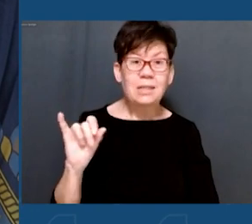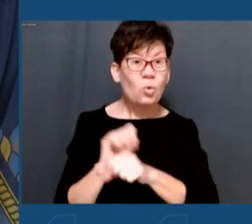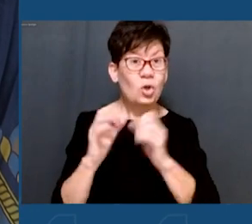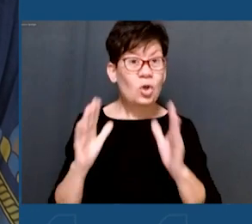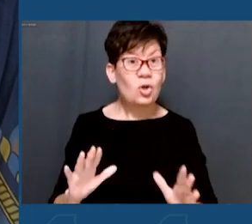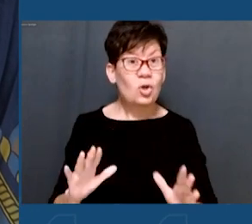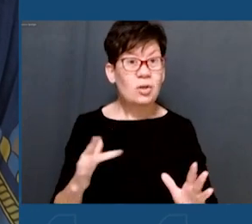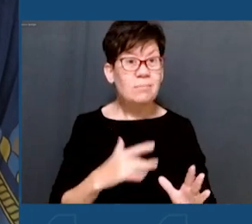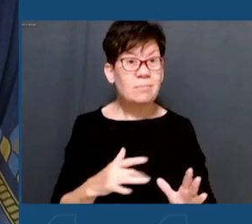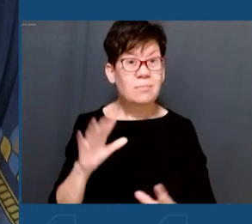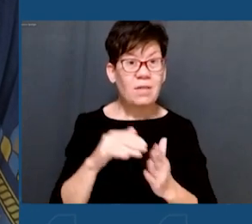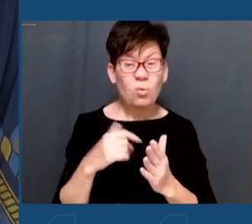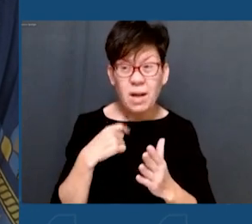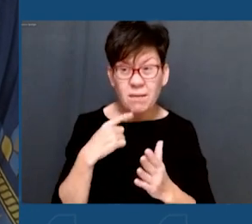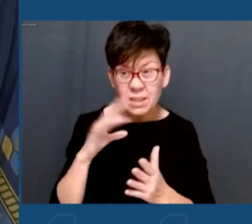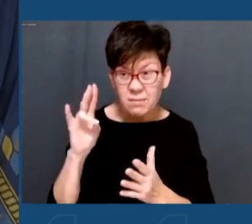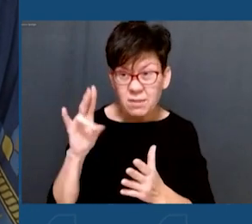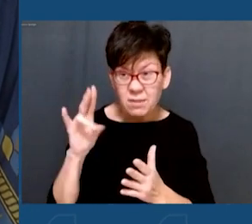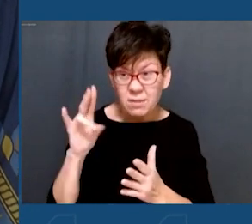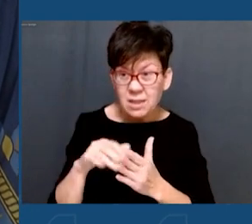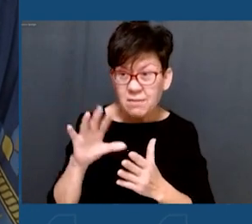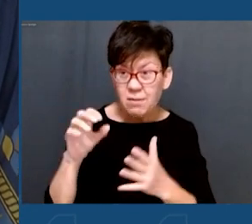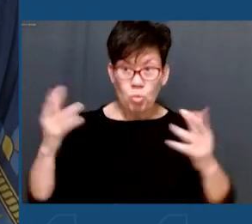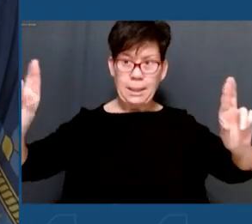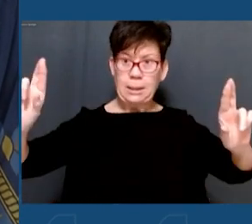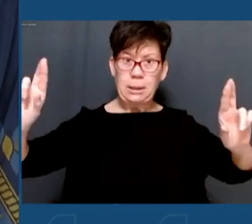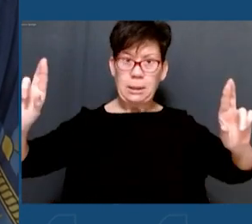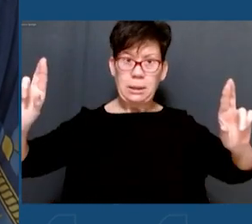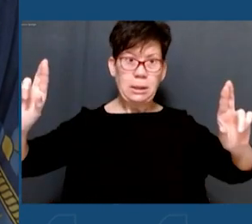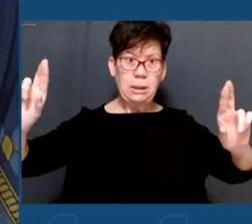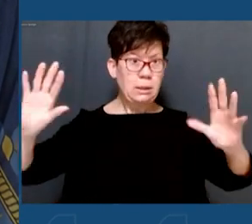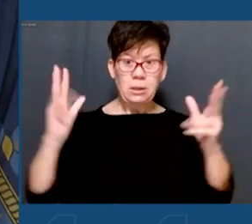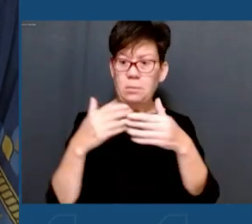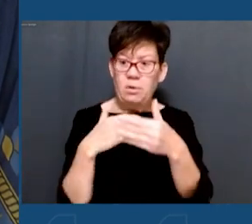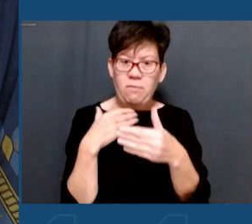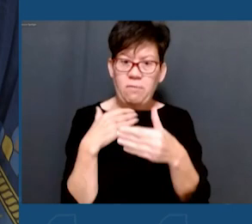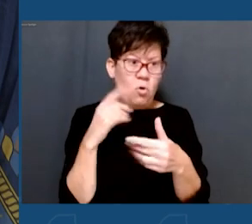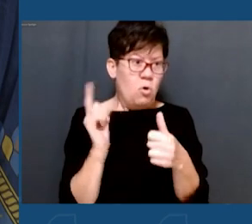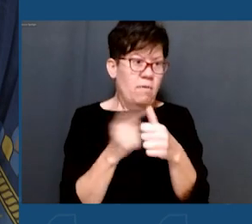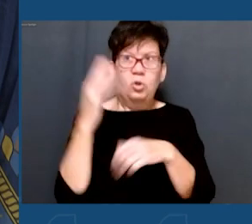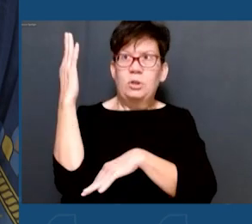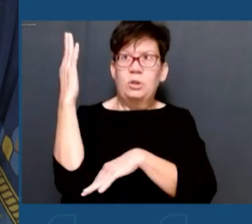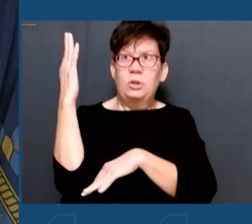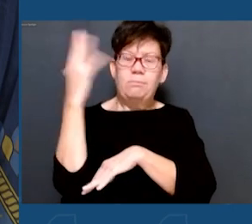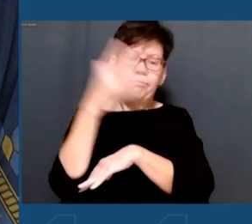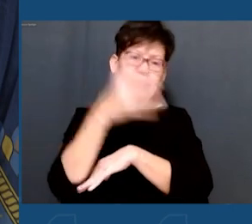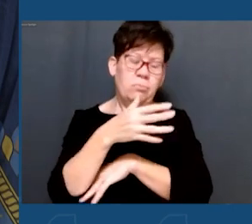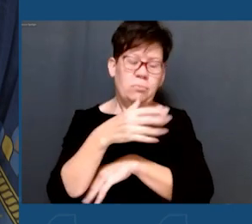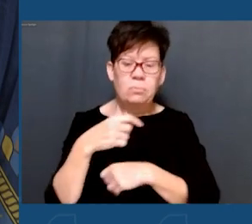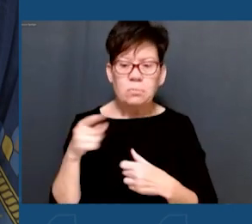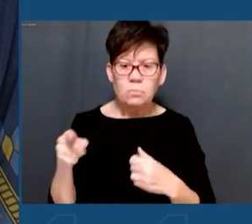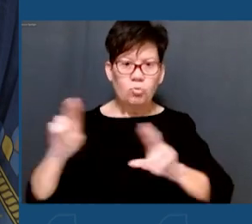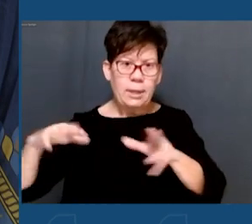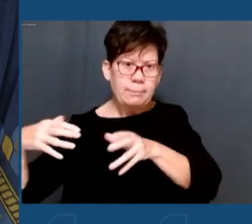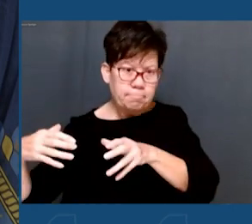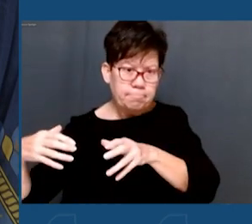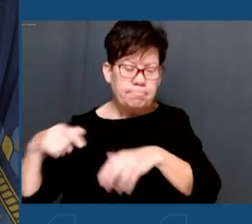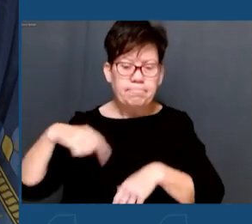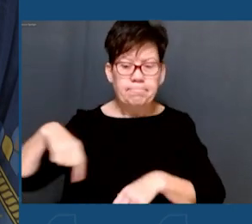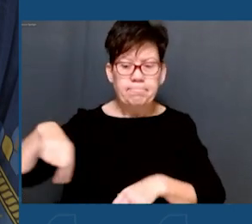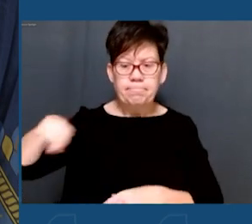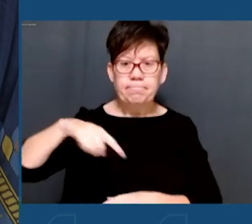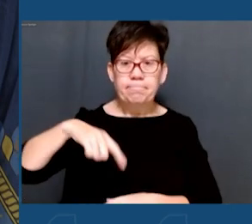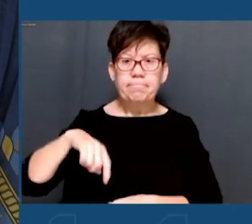7,500 already pre-positioned. Even before the first limb falls, we're ready to handle this, so we're preparing for that. Over